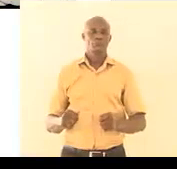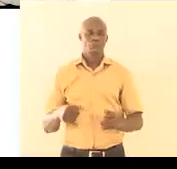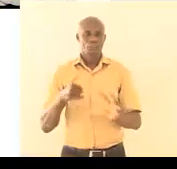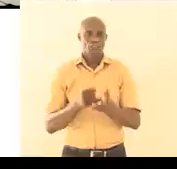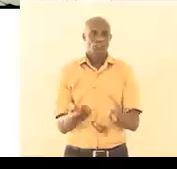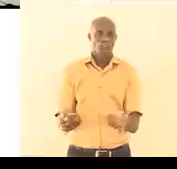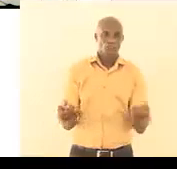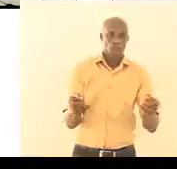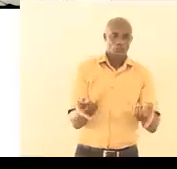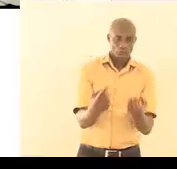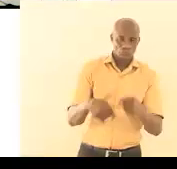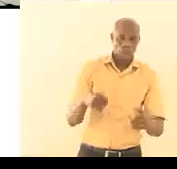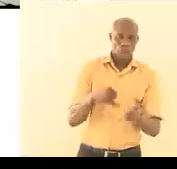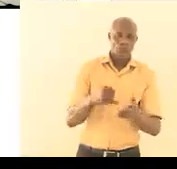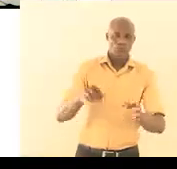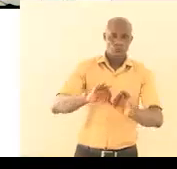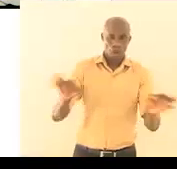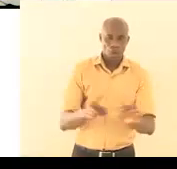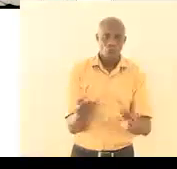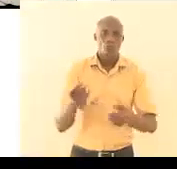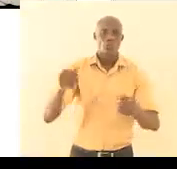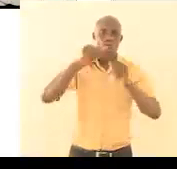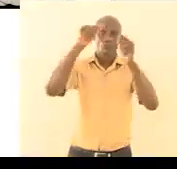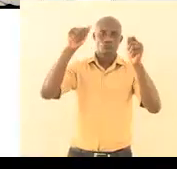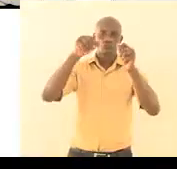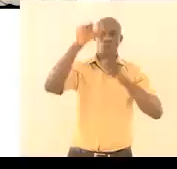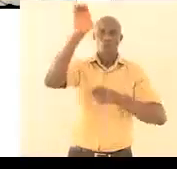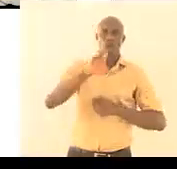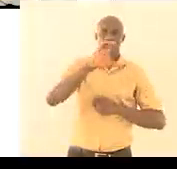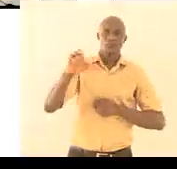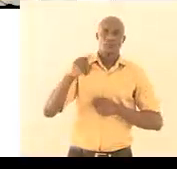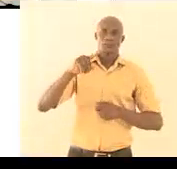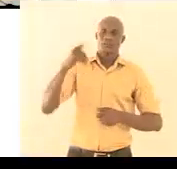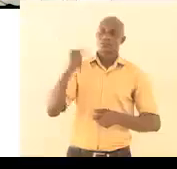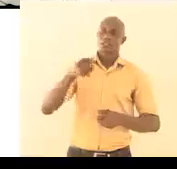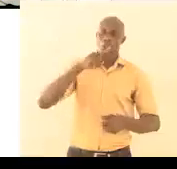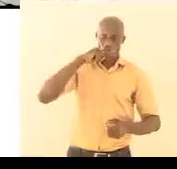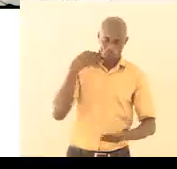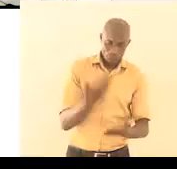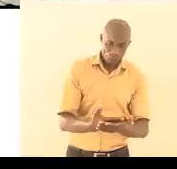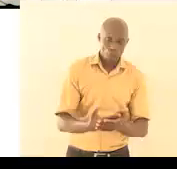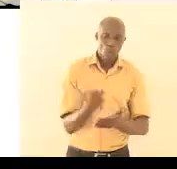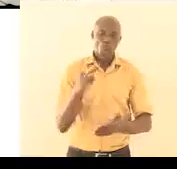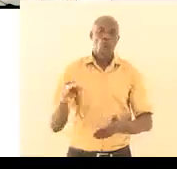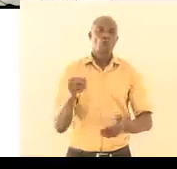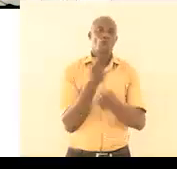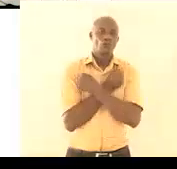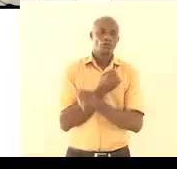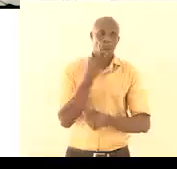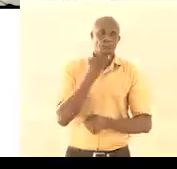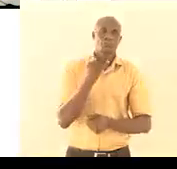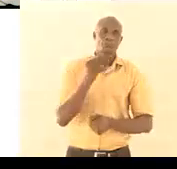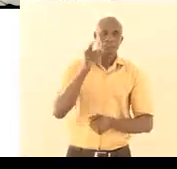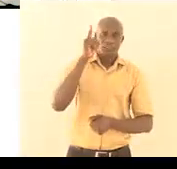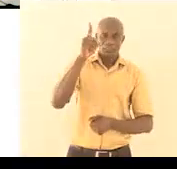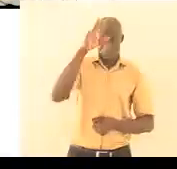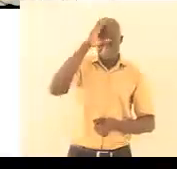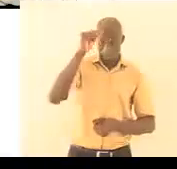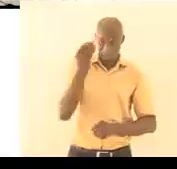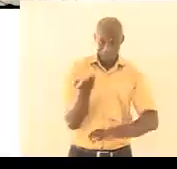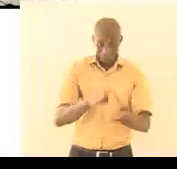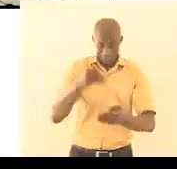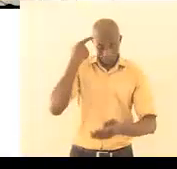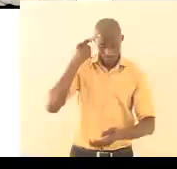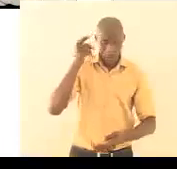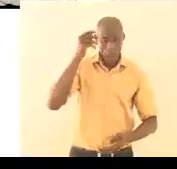cross. That is why Christ says that the proof of love is that a man lays down his life for his